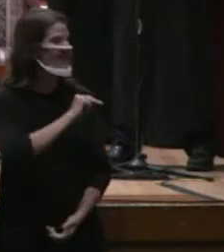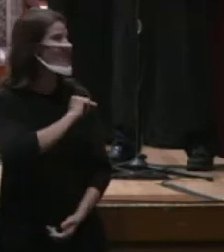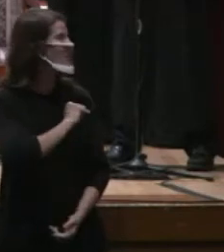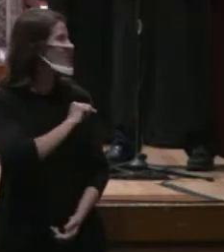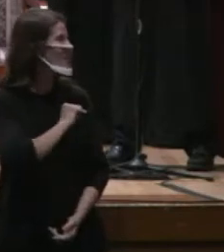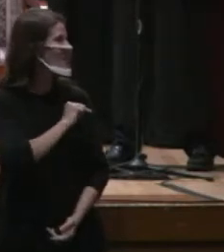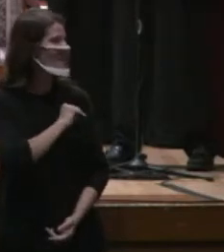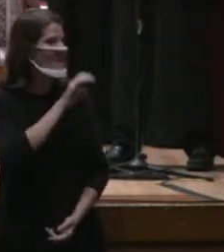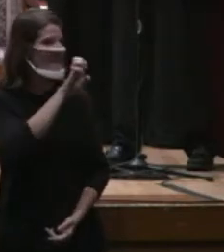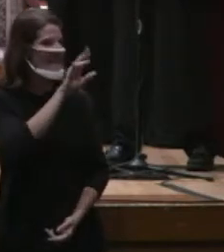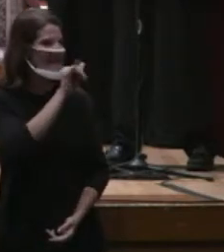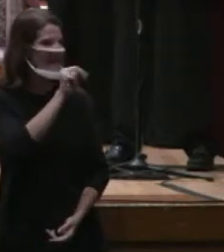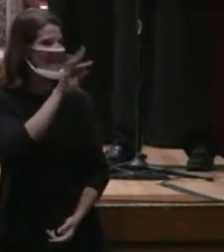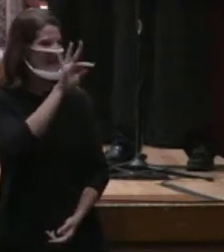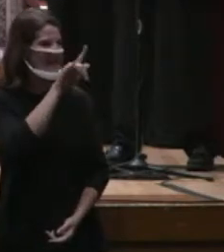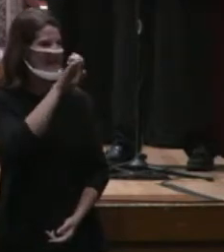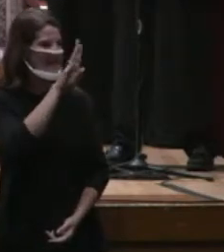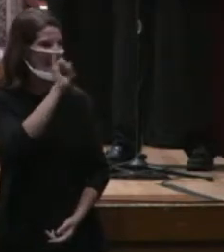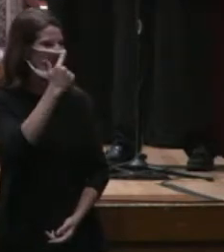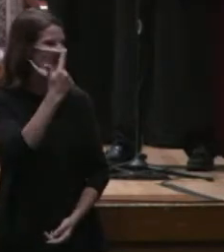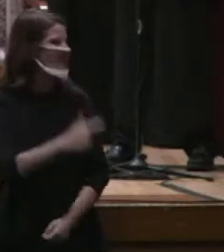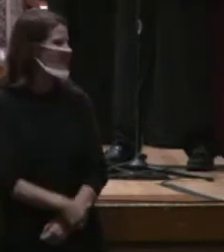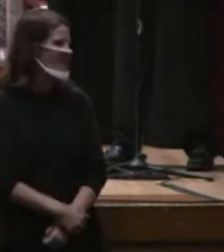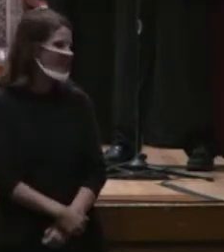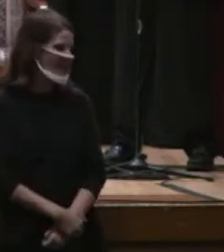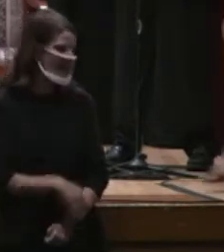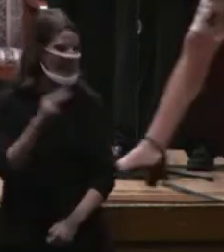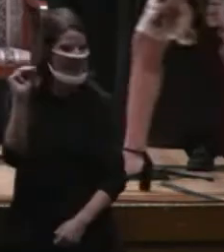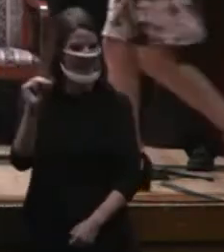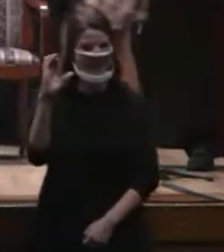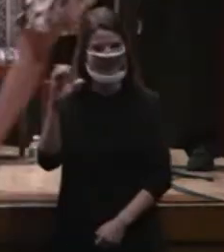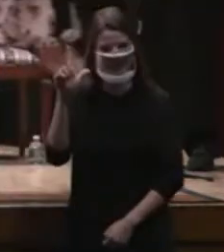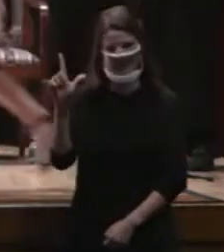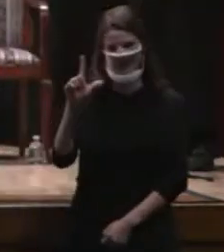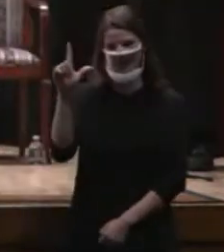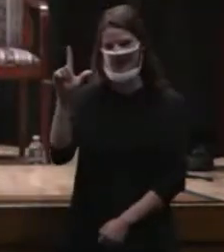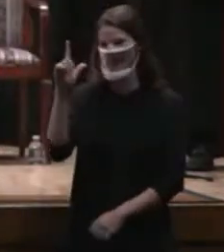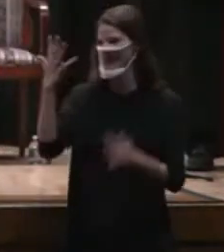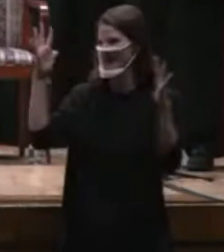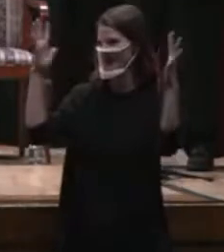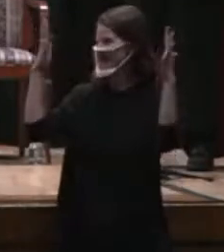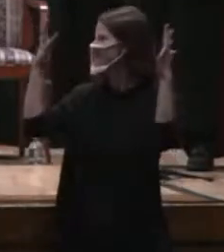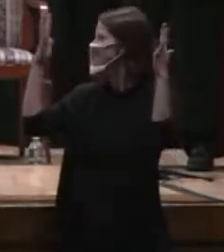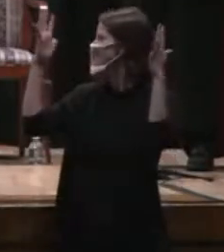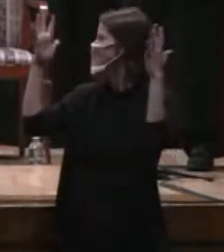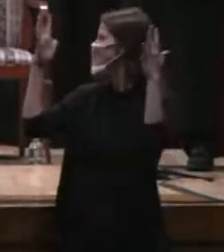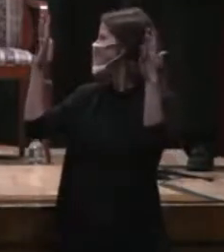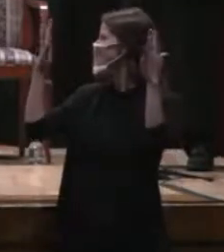Nicole Erin Fleming, magna cum laude.